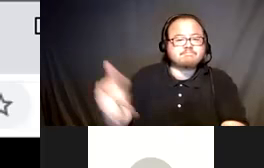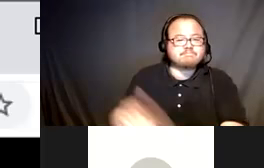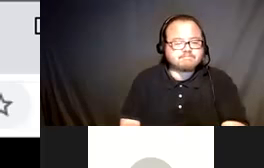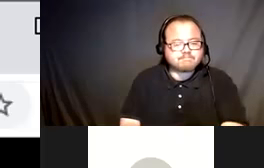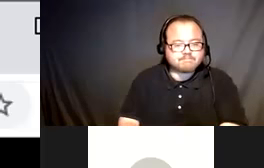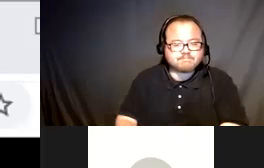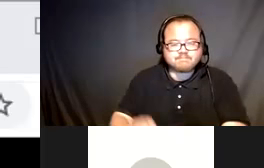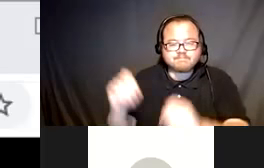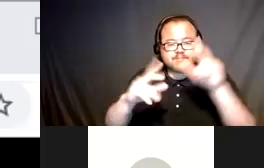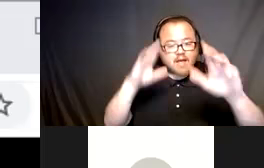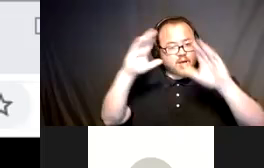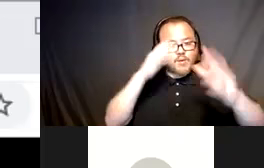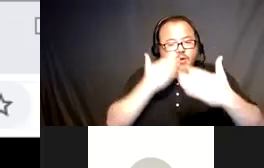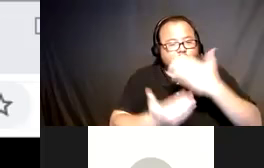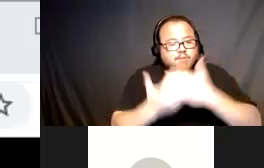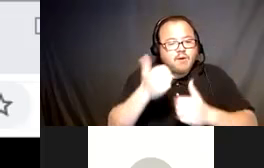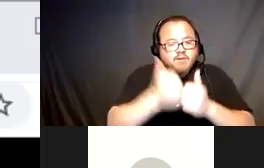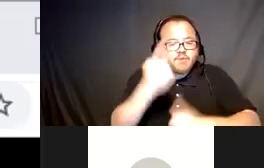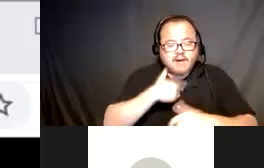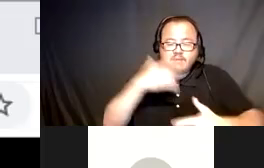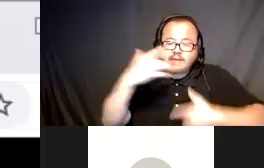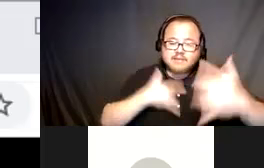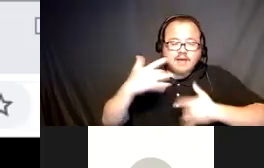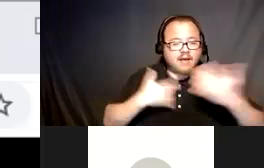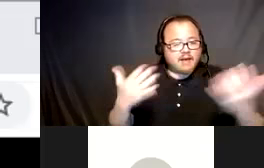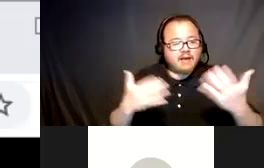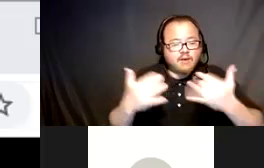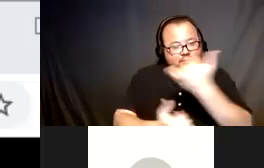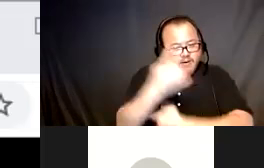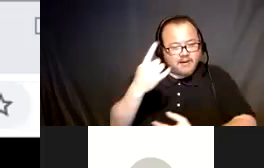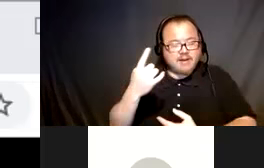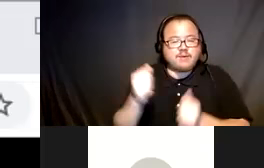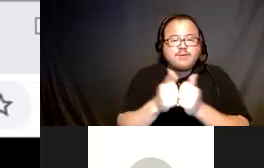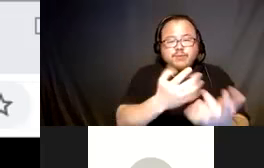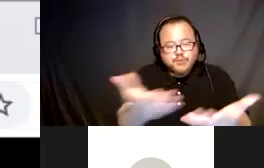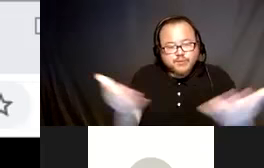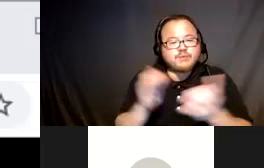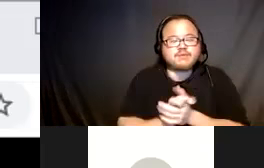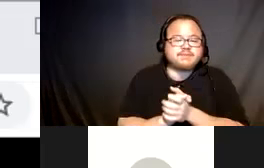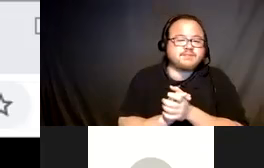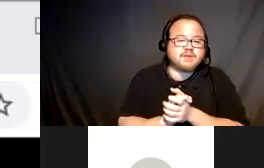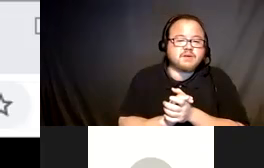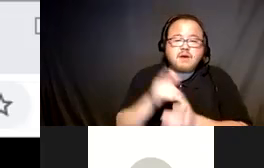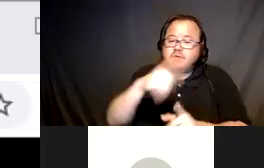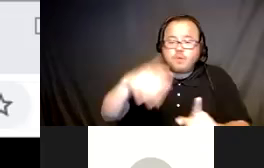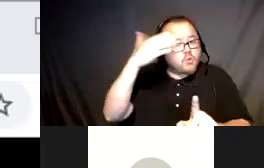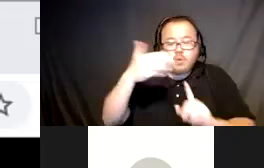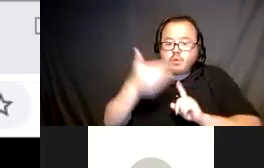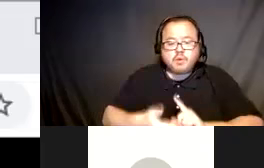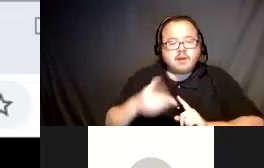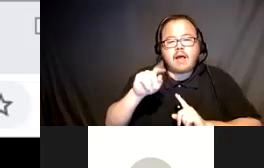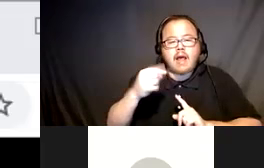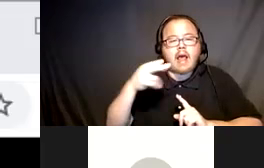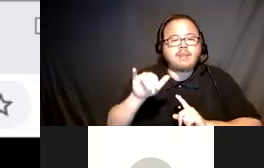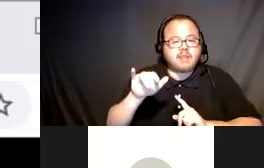Okay, good morning, everyone. So excited to be with you here this morning. For those of you who don't know me, my name is Kathy